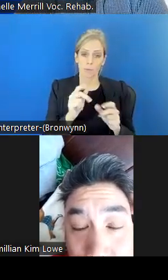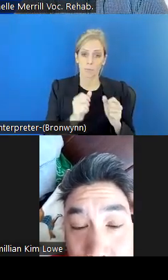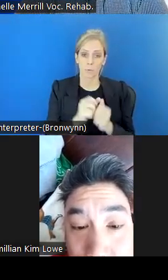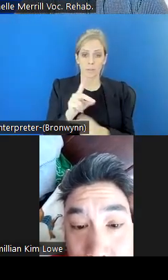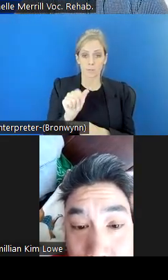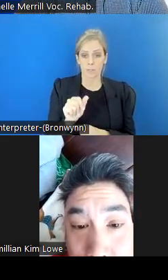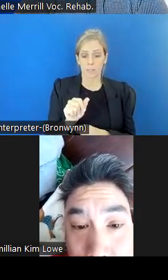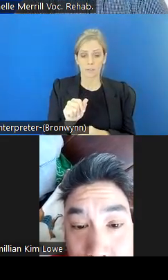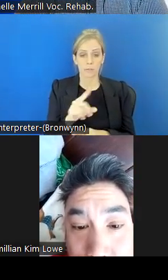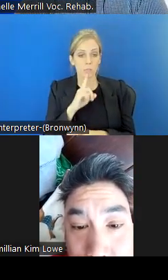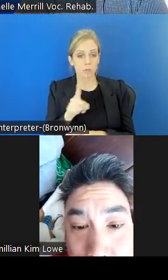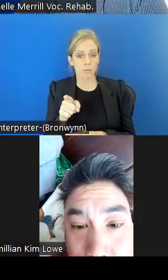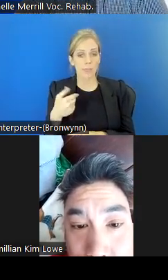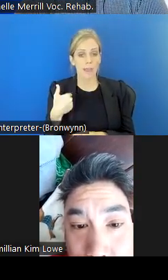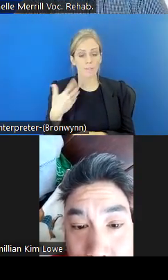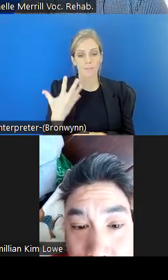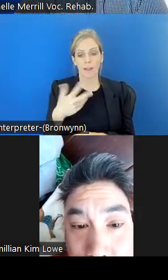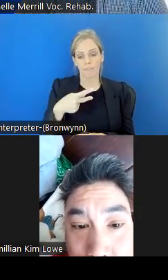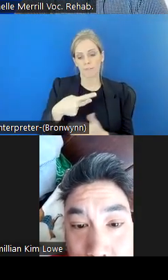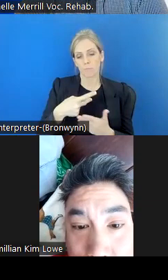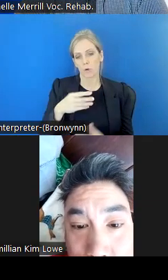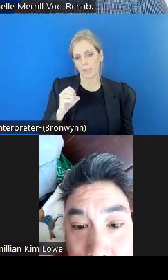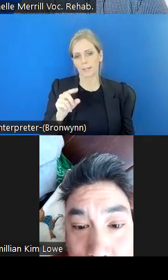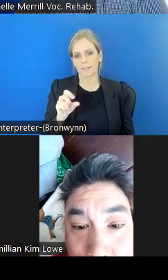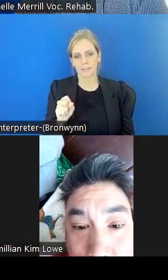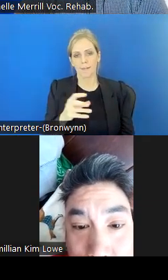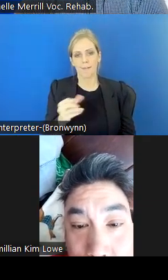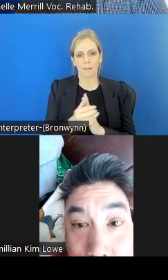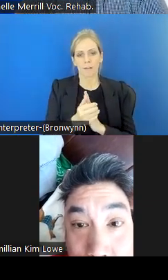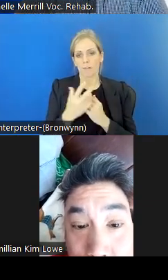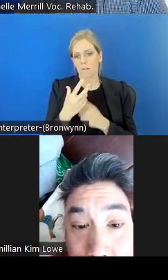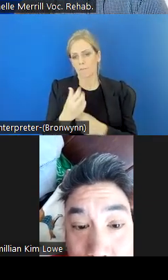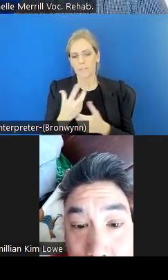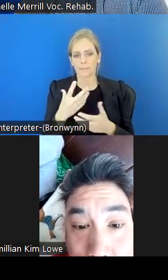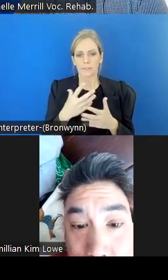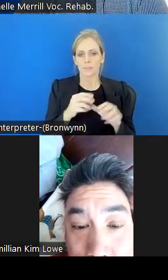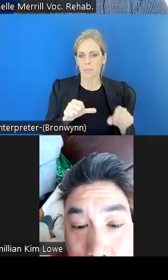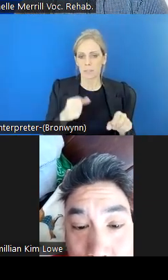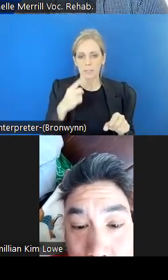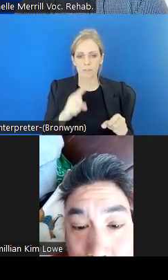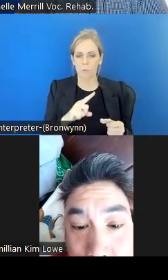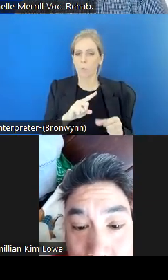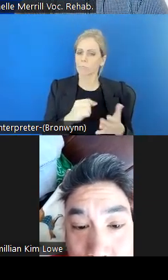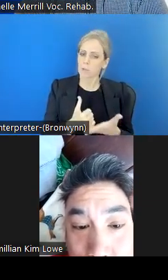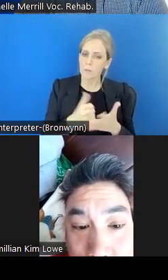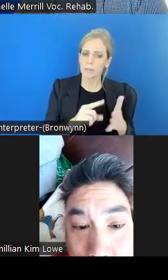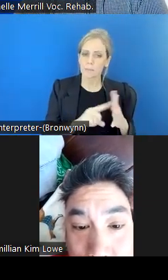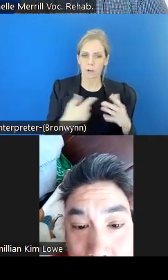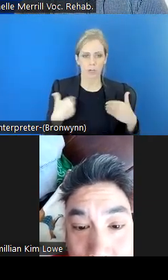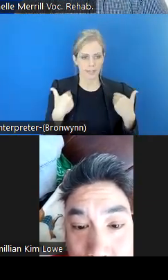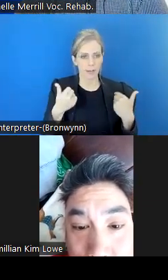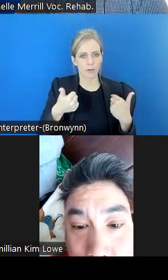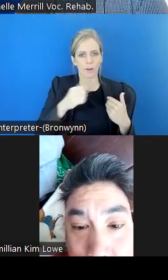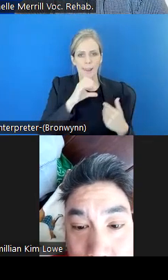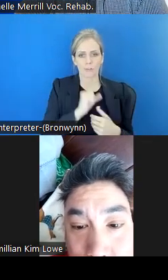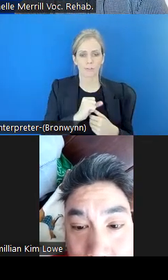competencies, and get them enrolled in Voc Rehab so we can help them starting at a younger age. And again, if you were on this tab because